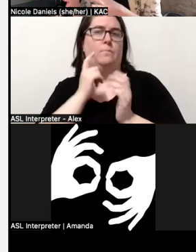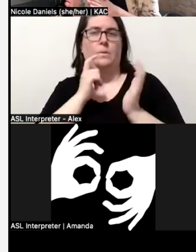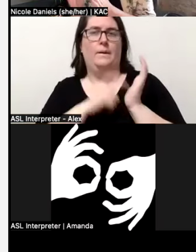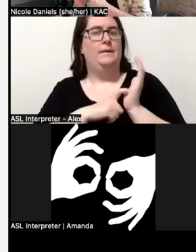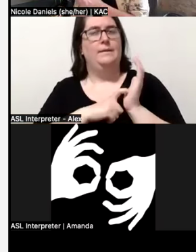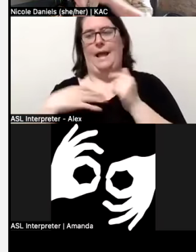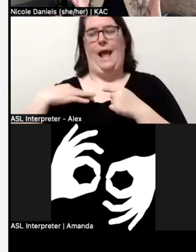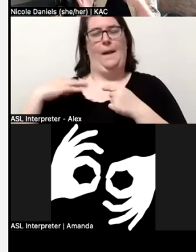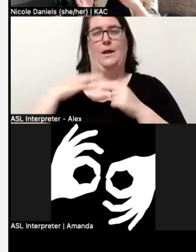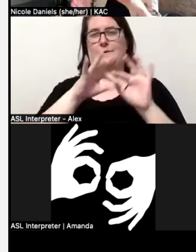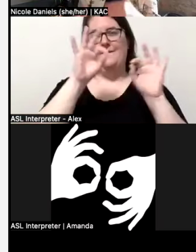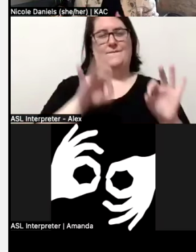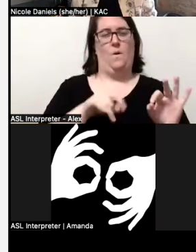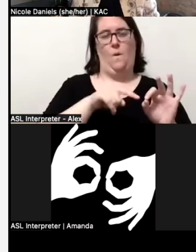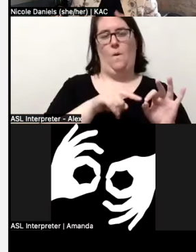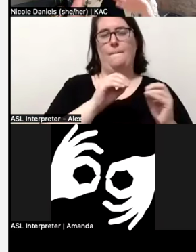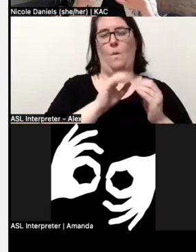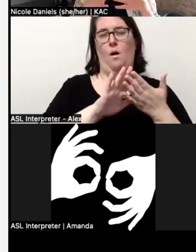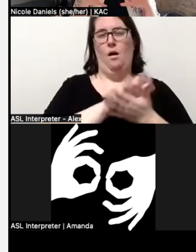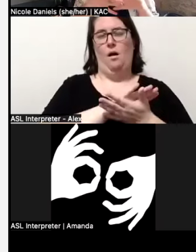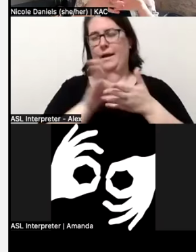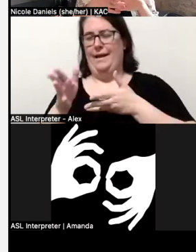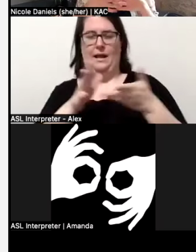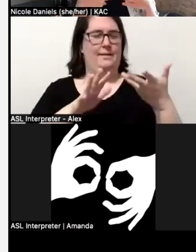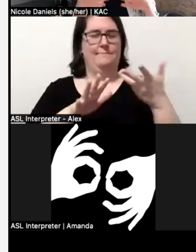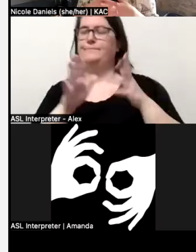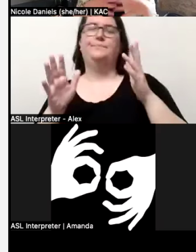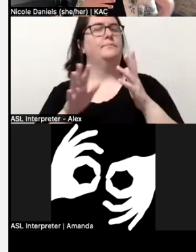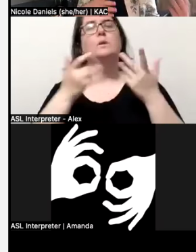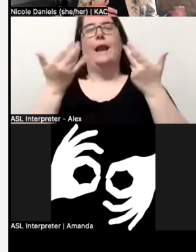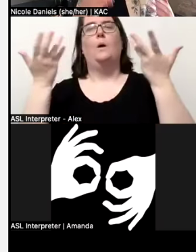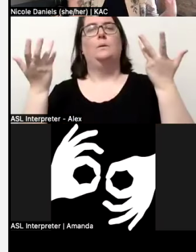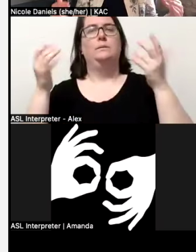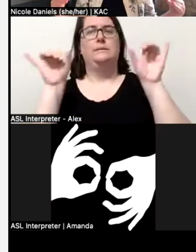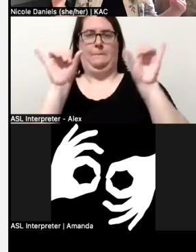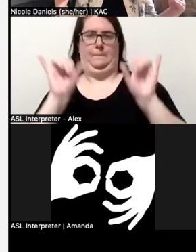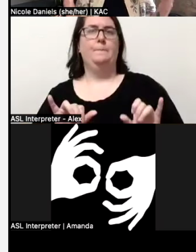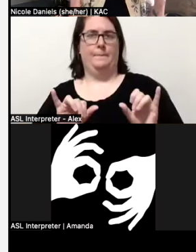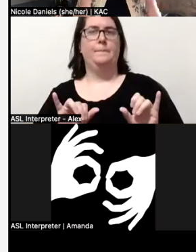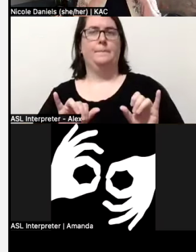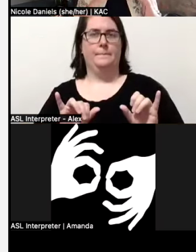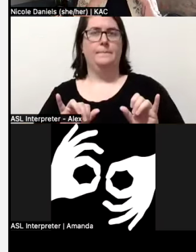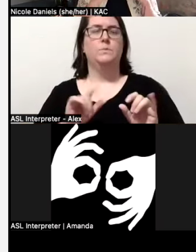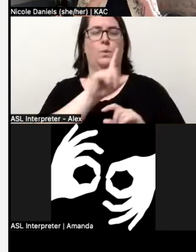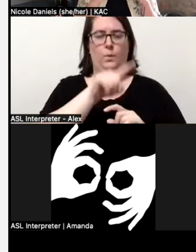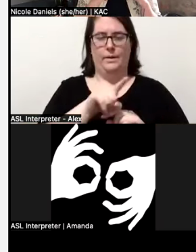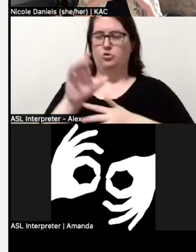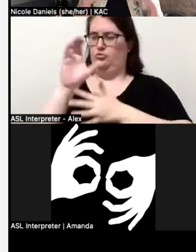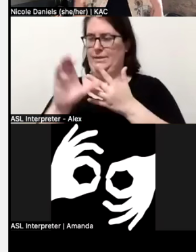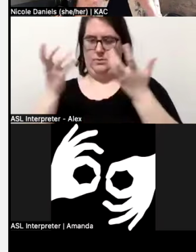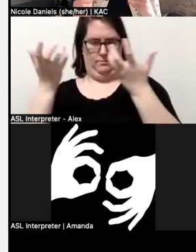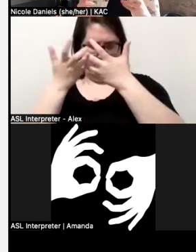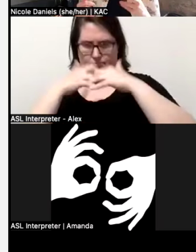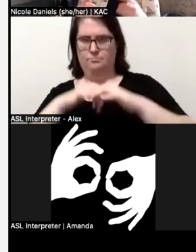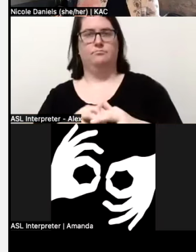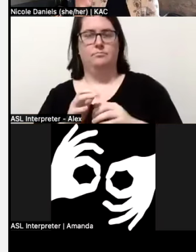application form questions that weren't as directly aligned. So we've tried as much as possible to make sure that the questions and the criteria are very directly aligned.